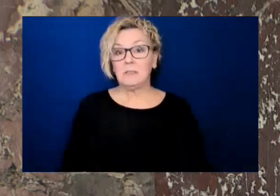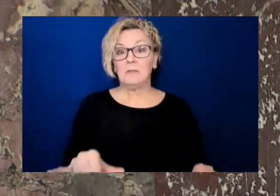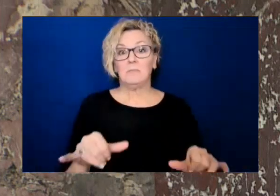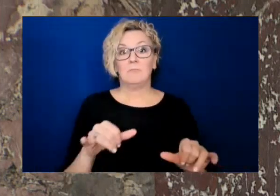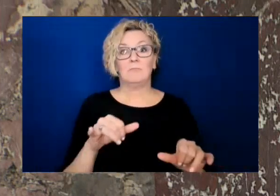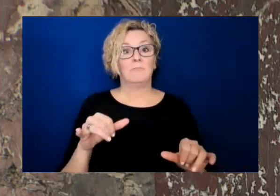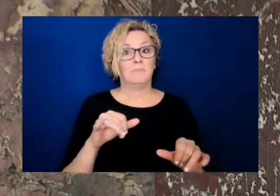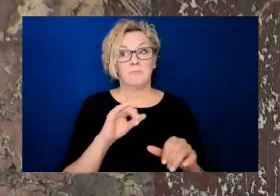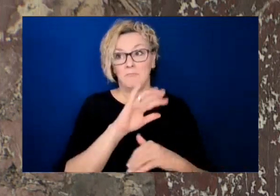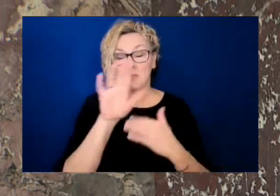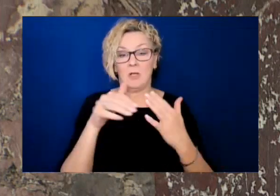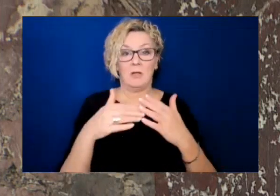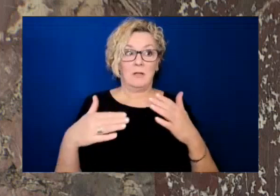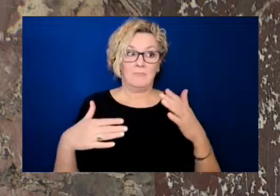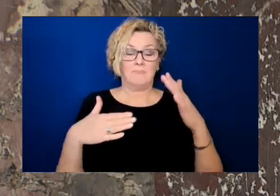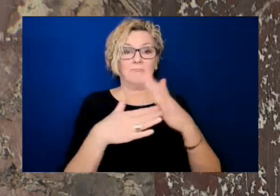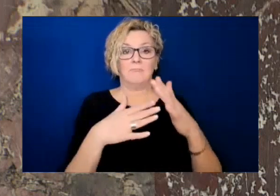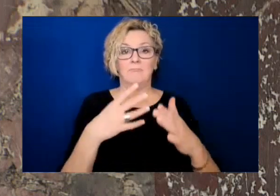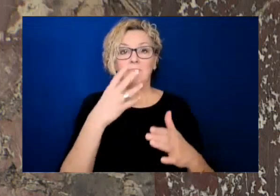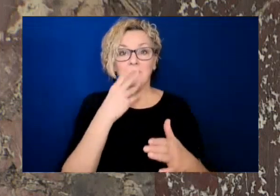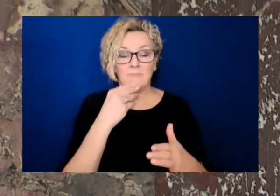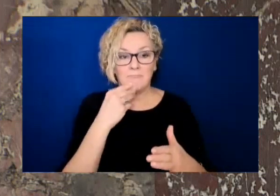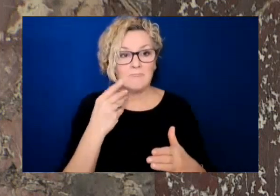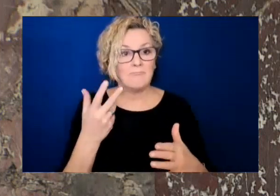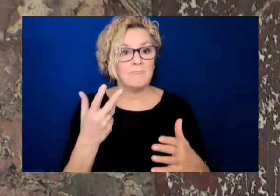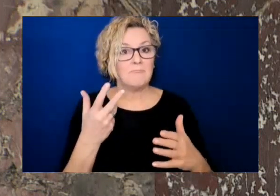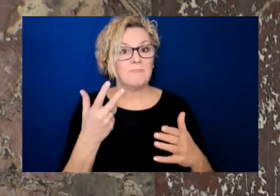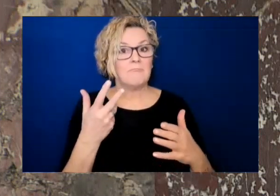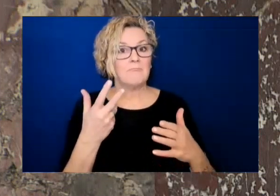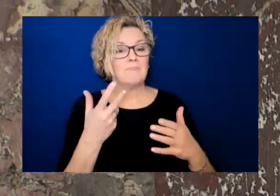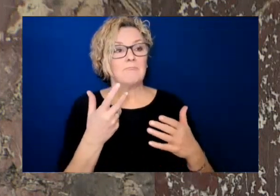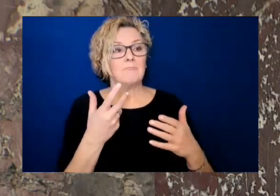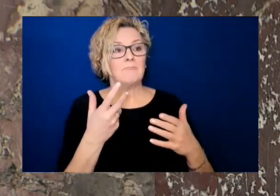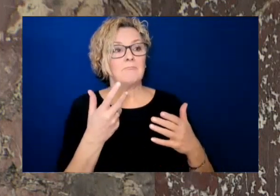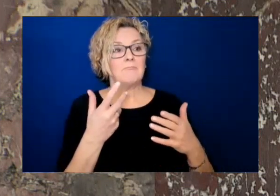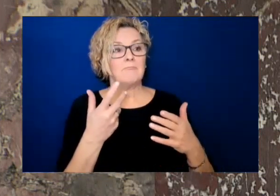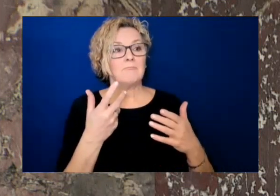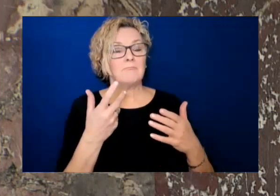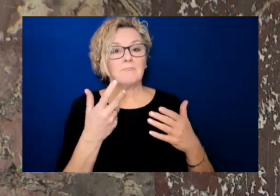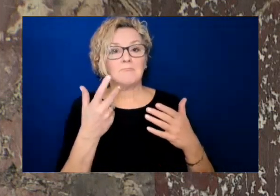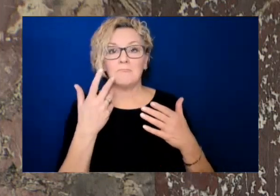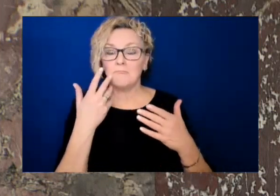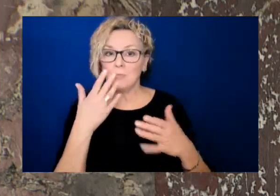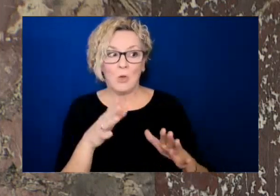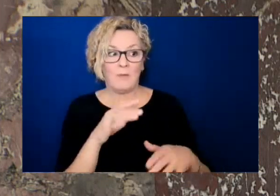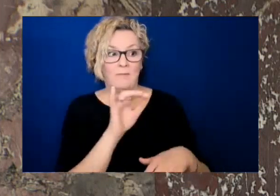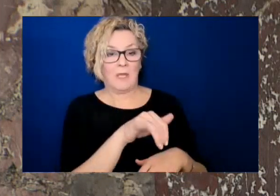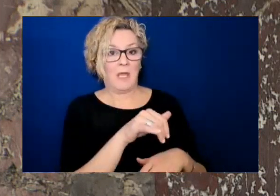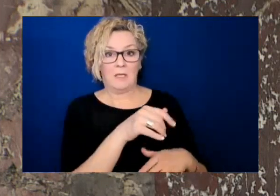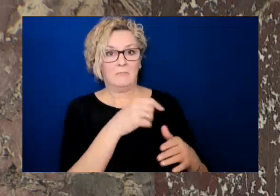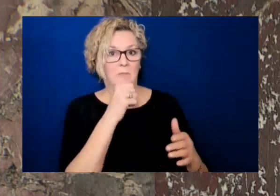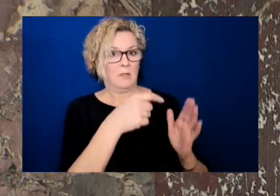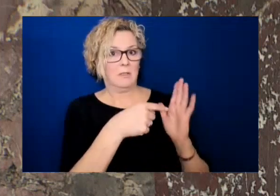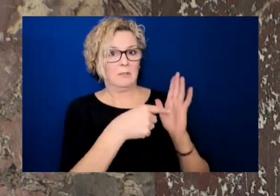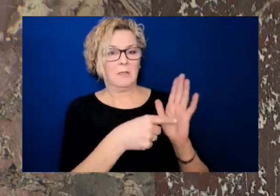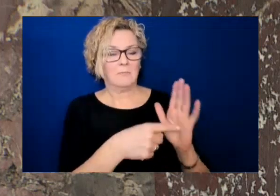in our province right now. The Jewish community is frightened. We're seeing a rise in anti-Semitism broadly.